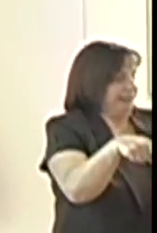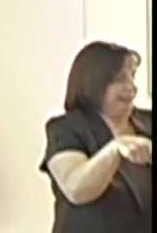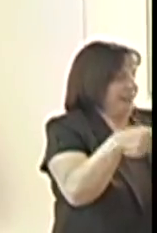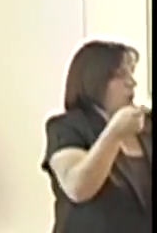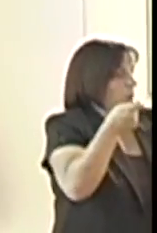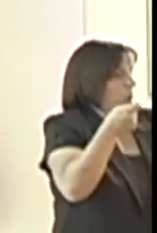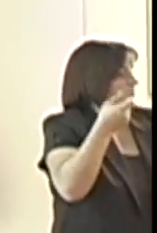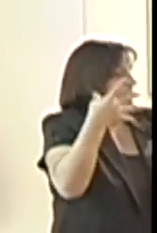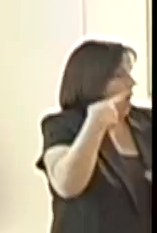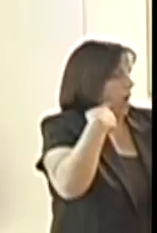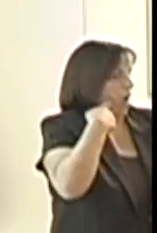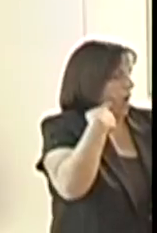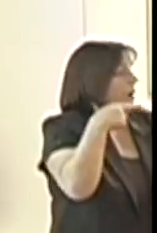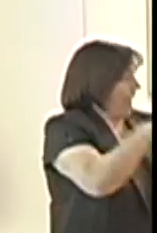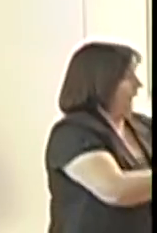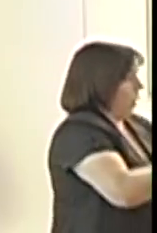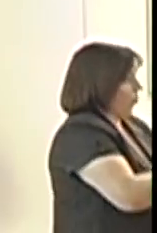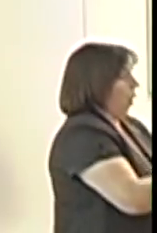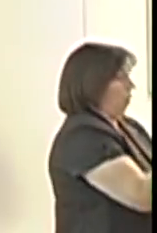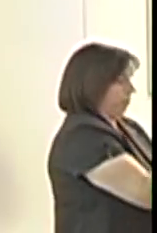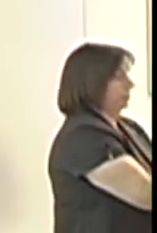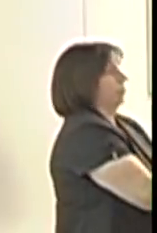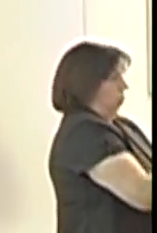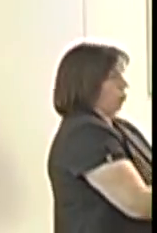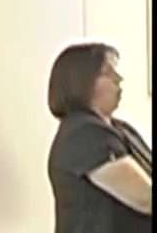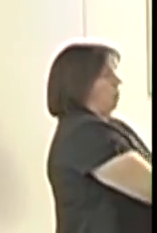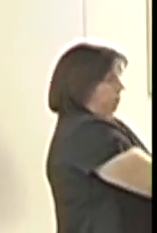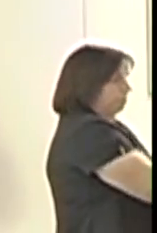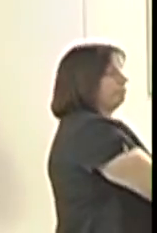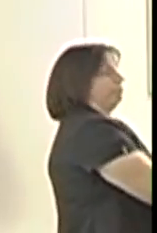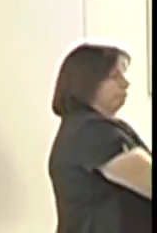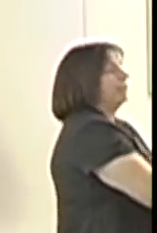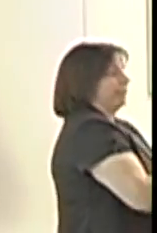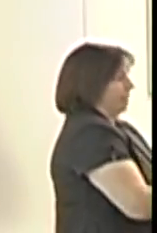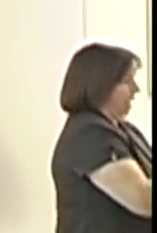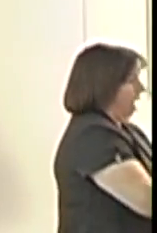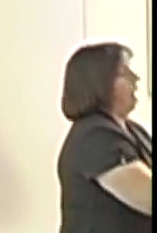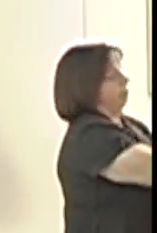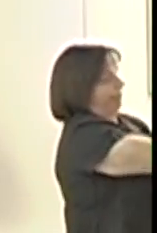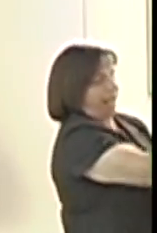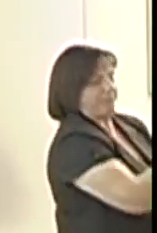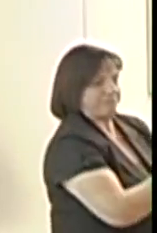explanation for this one asynchrony that we see between sign and speech,